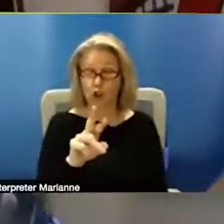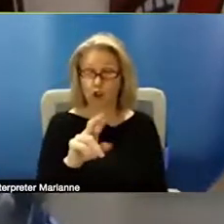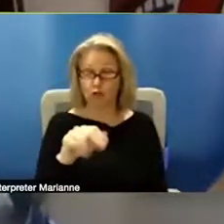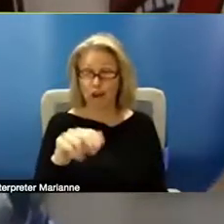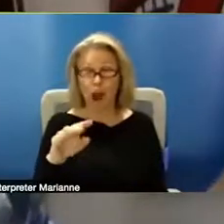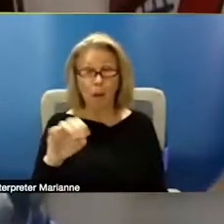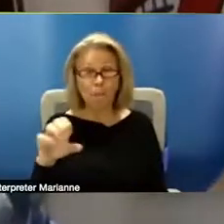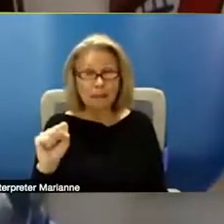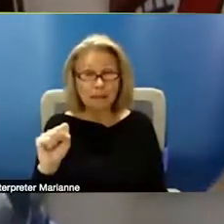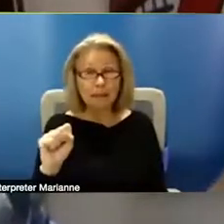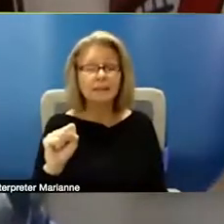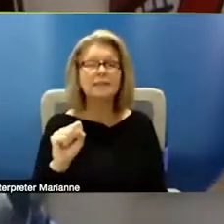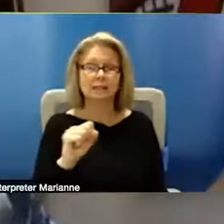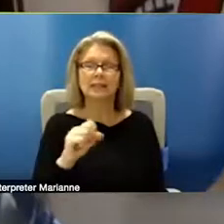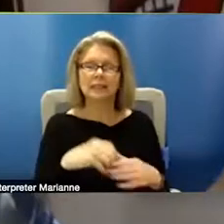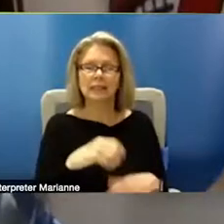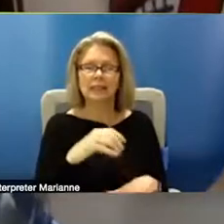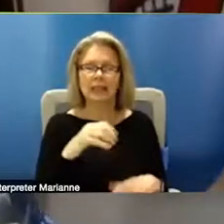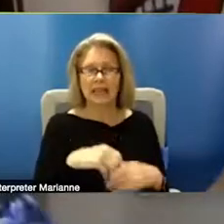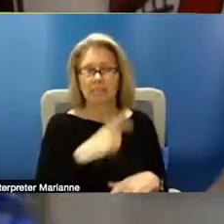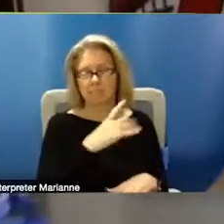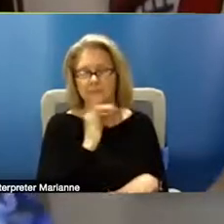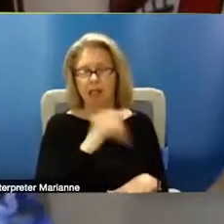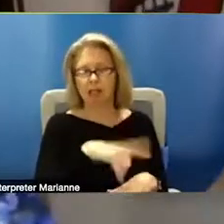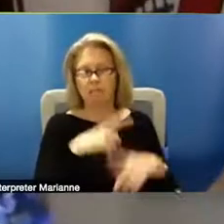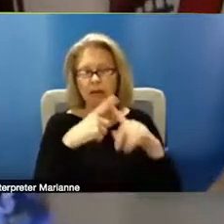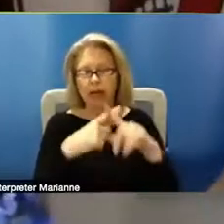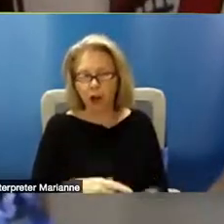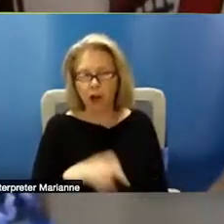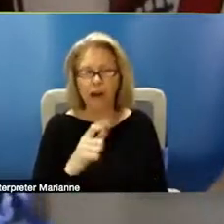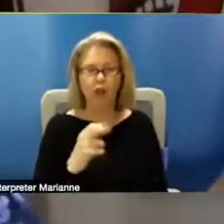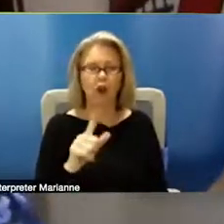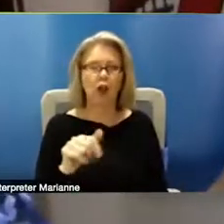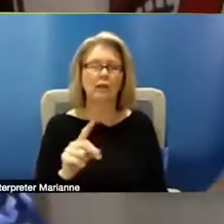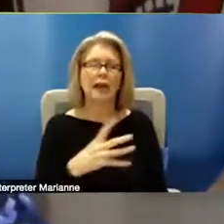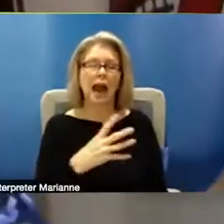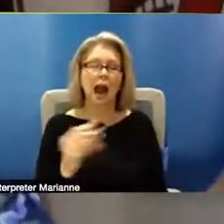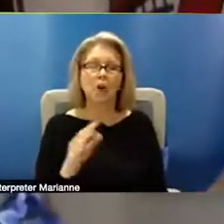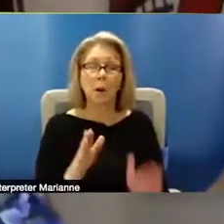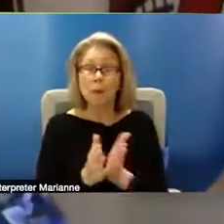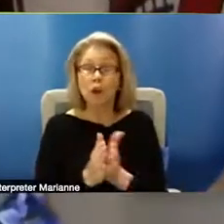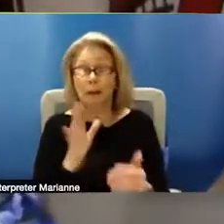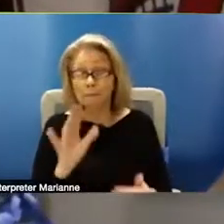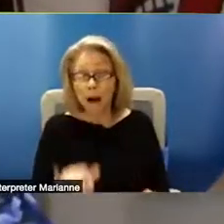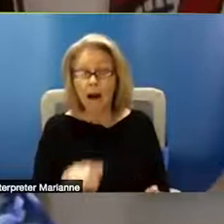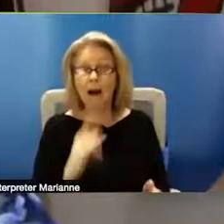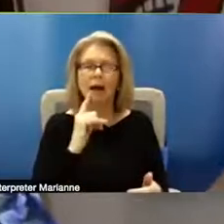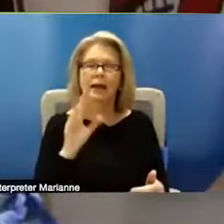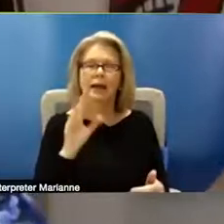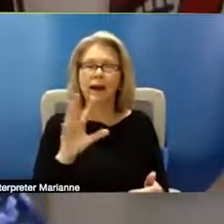the Surinamese diaspora in the Netherlands, and contained books